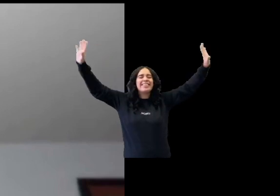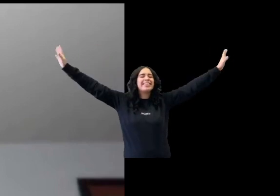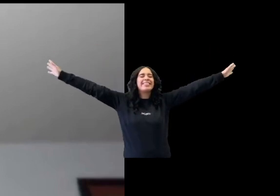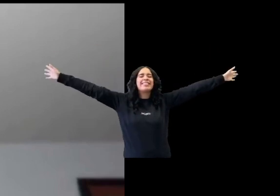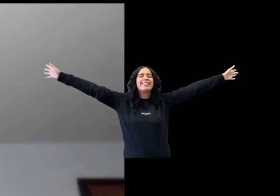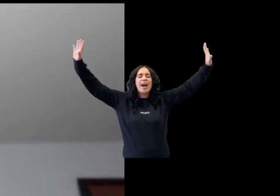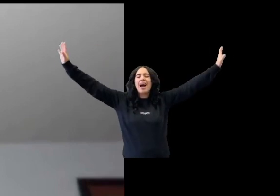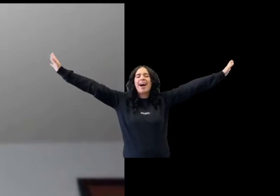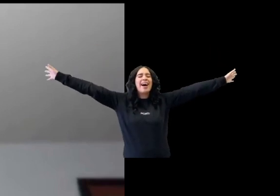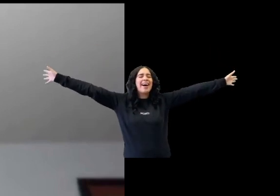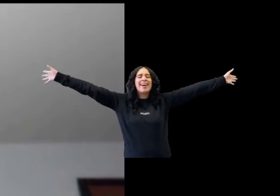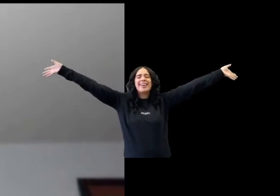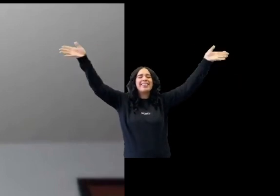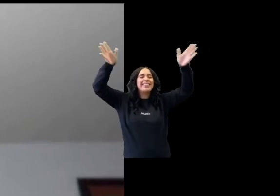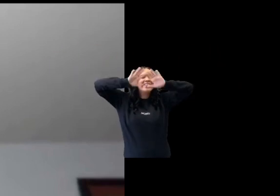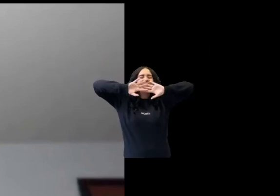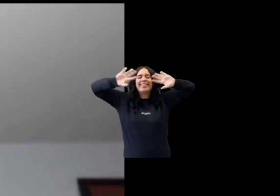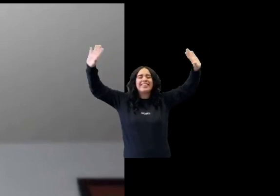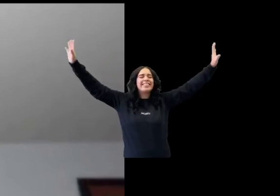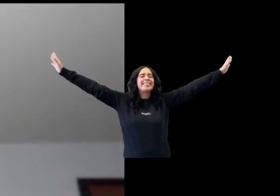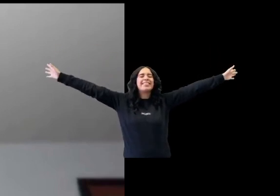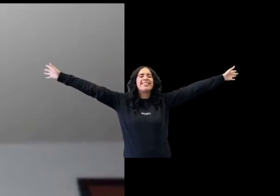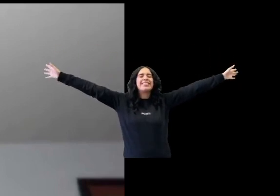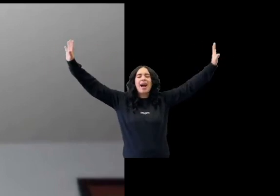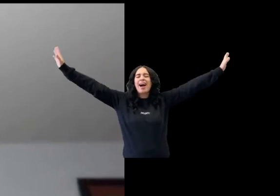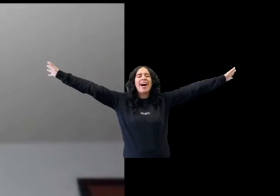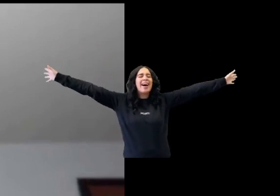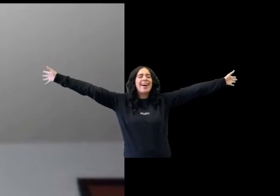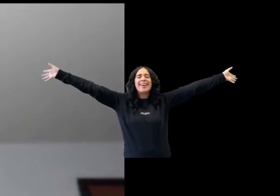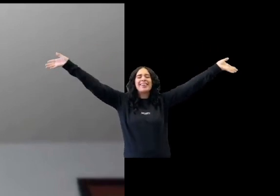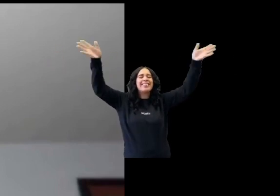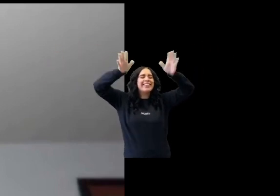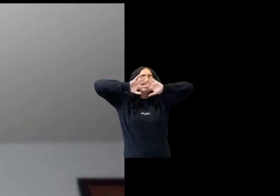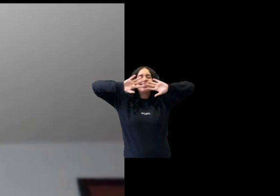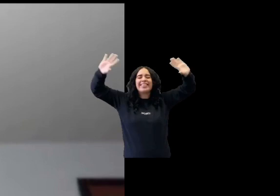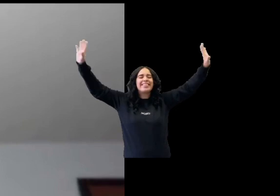We barely see him. That video you dropped on the kid's birthday party,